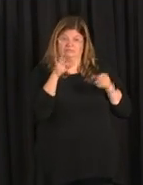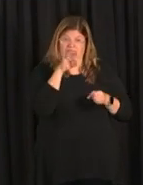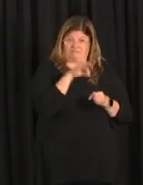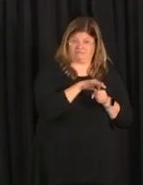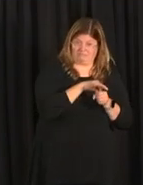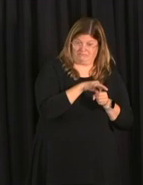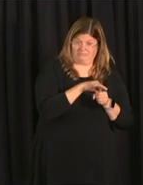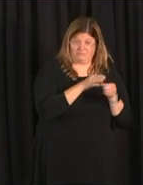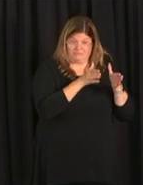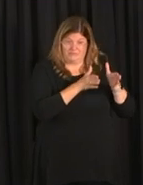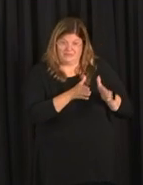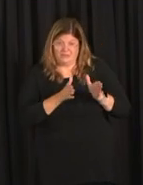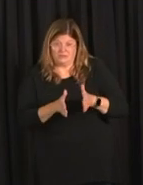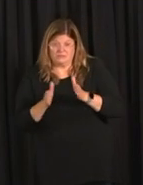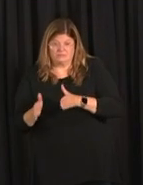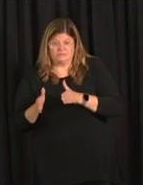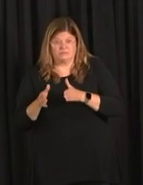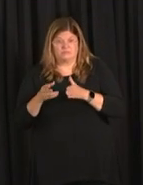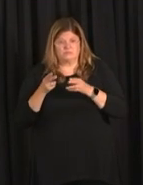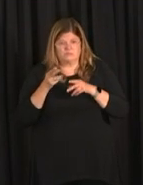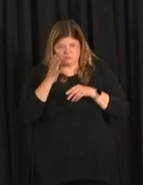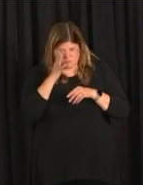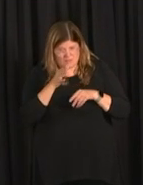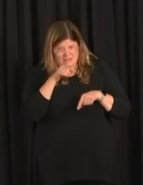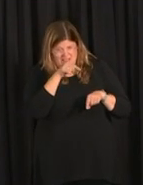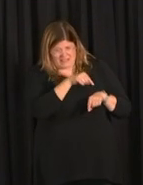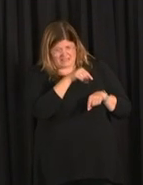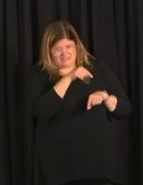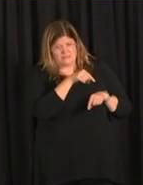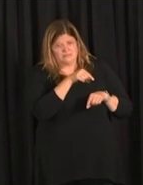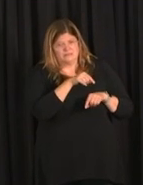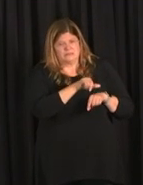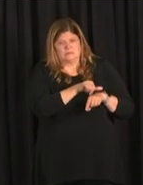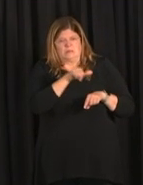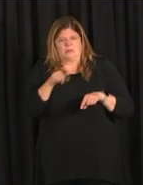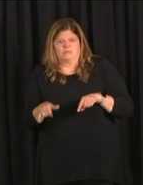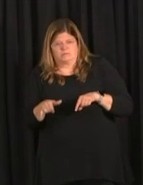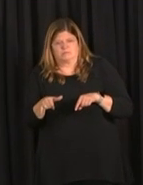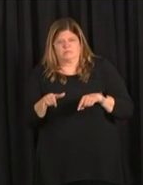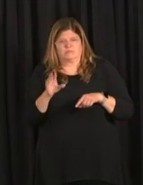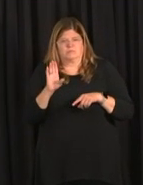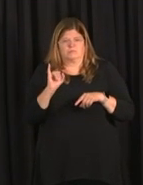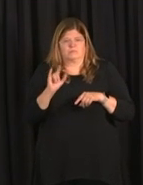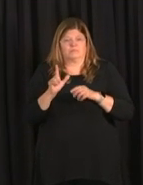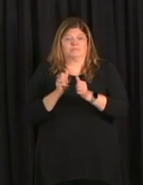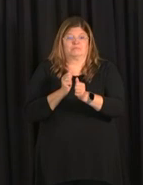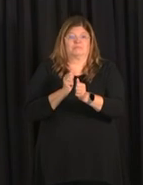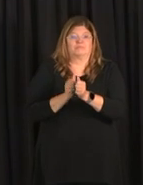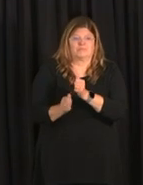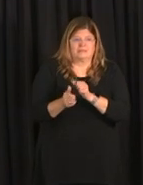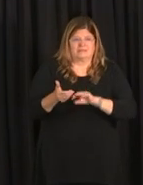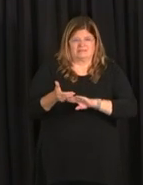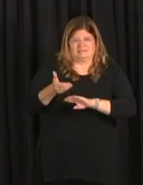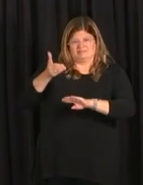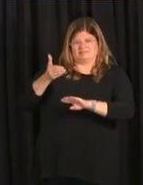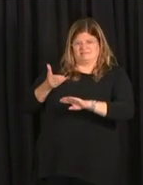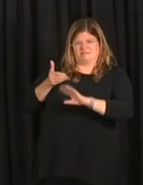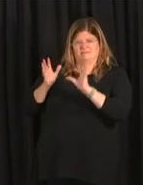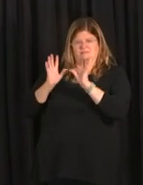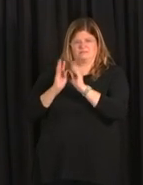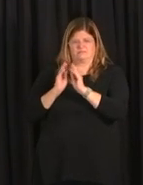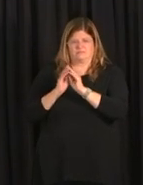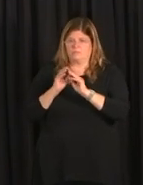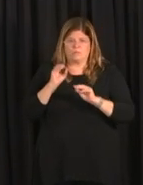Temporary Act, is that going to be virtually the same bill that was passed at the last session of the council,